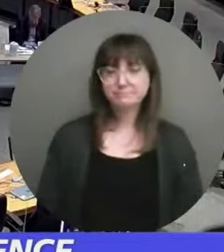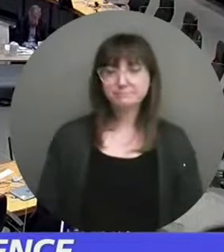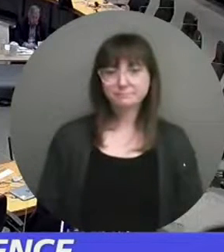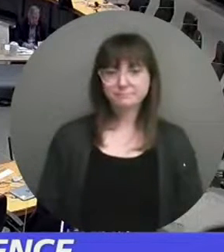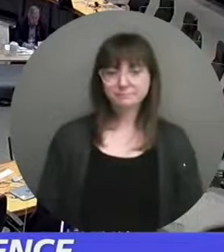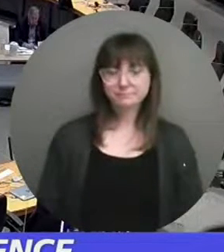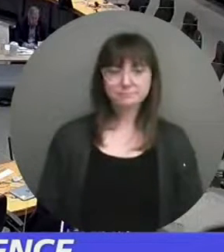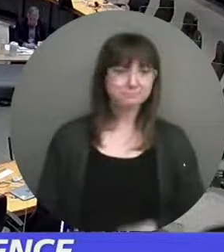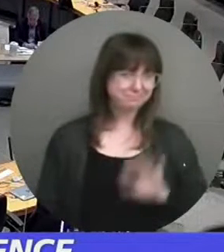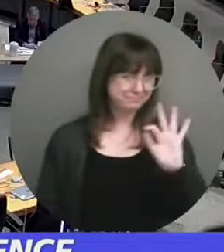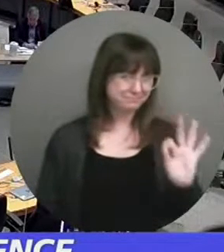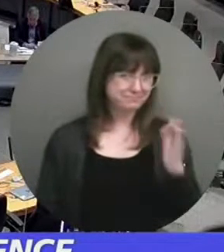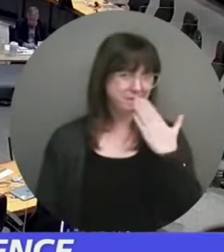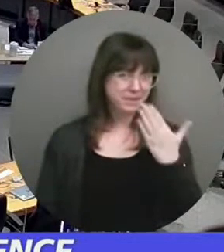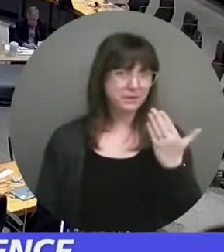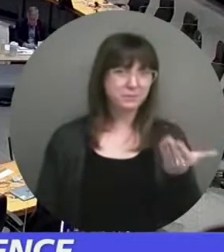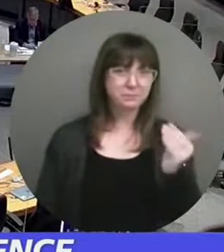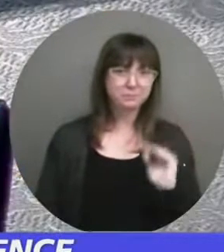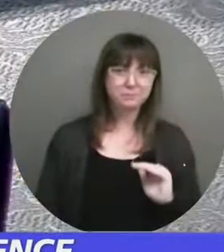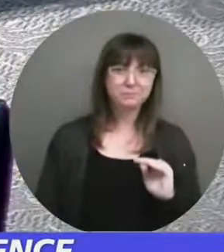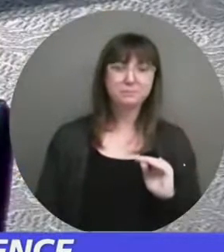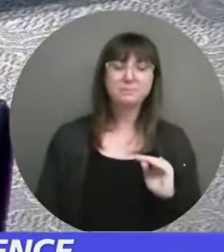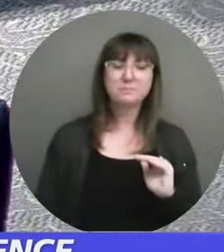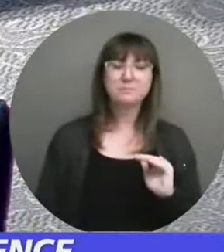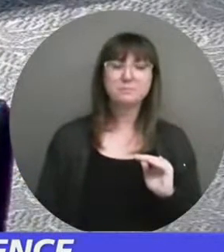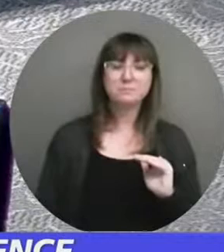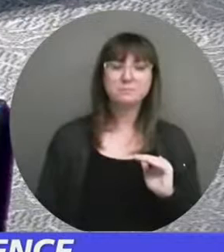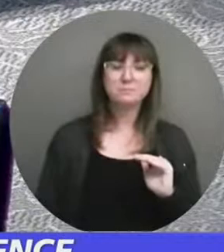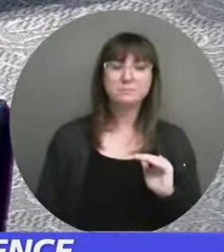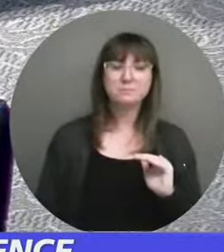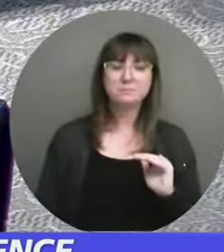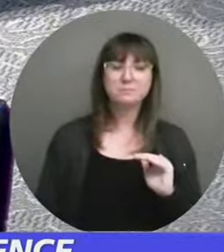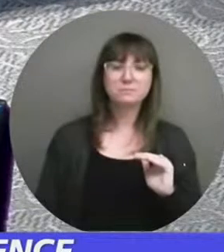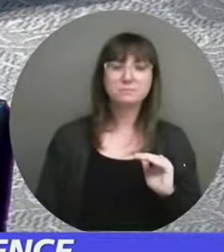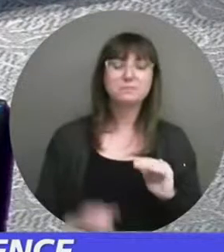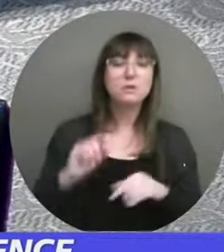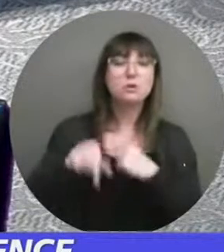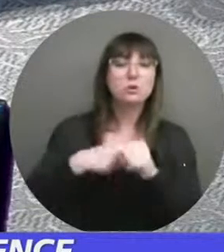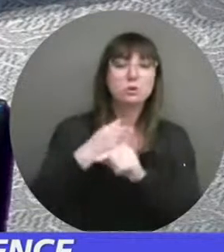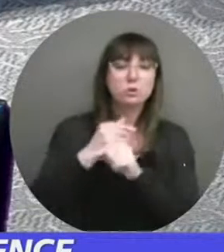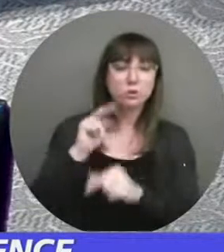Thank you very much. Moving on, we will go to Craig Lord at Global News.